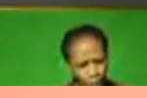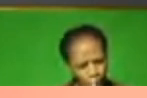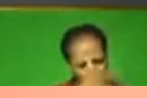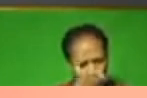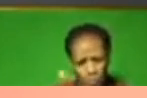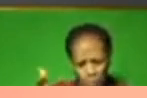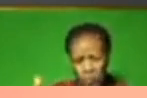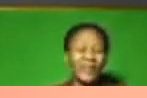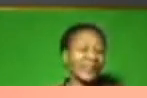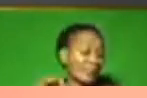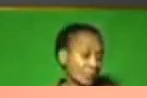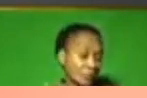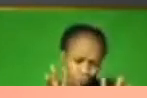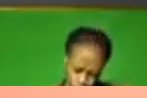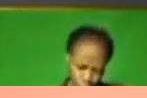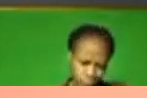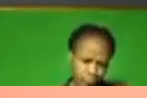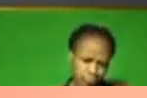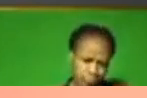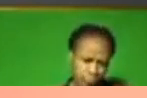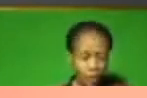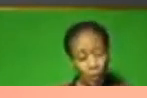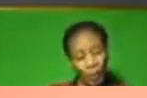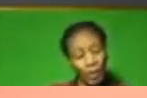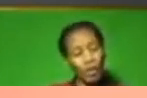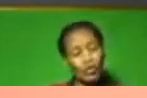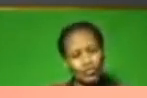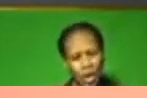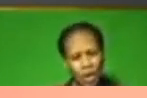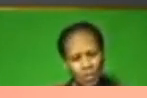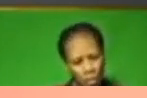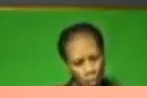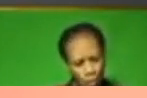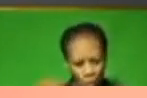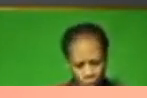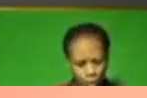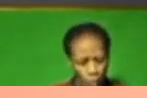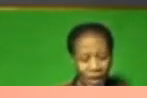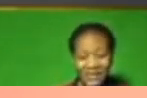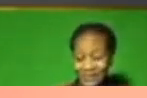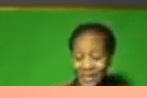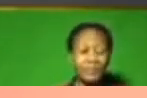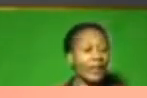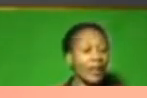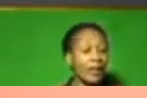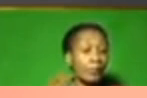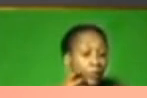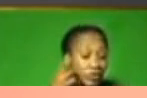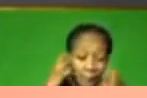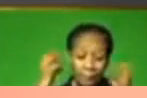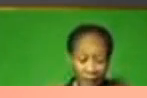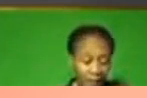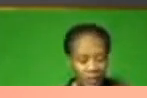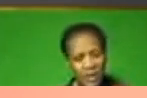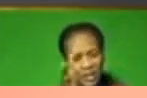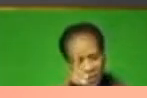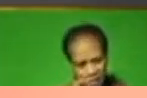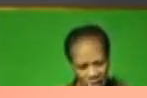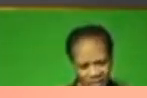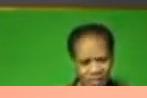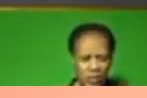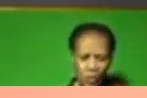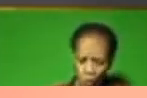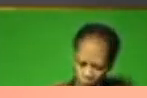continent. The efforts that we are involved in Mozambique and indeed in the DRC are